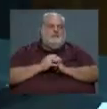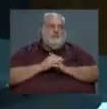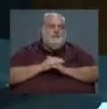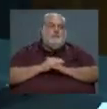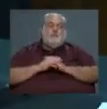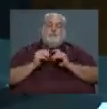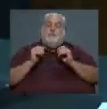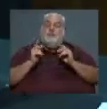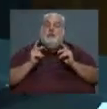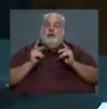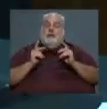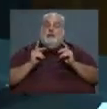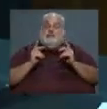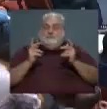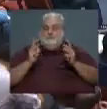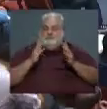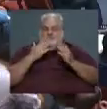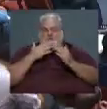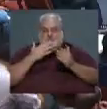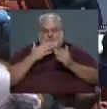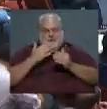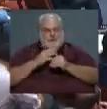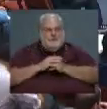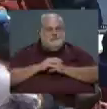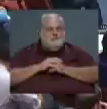Okay, I think that's all my questions. Thank you, Dana. Sure.